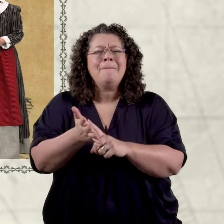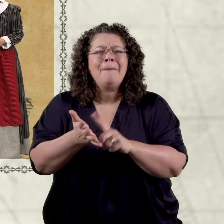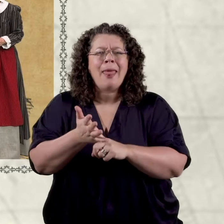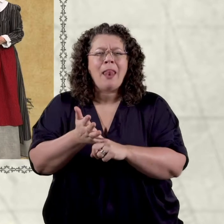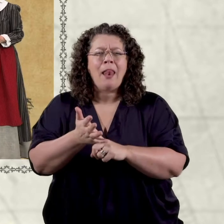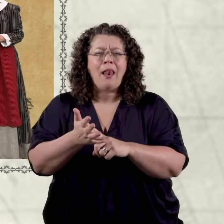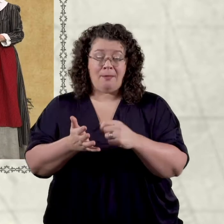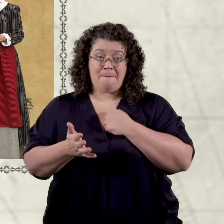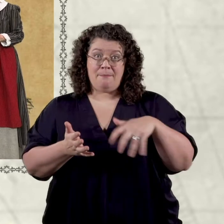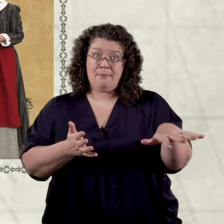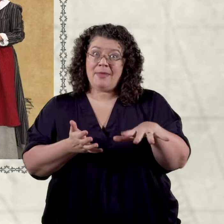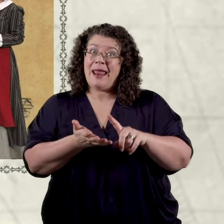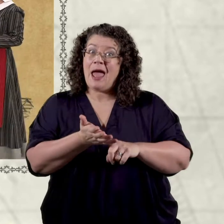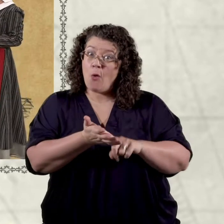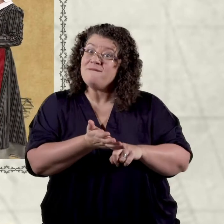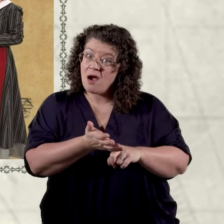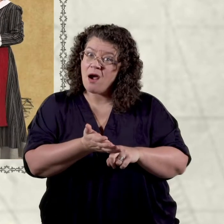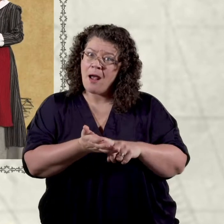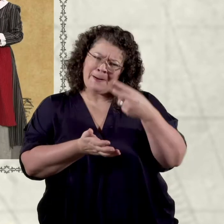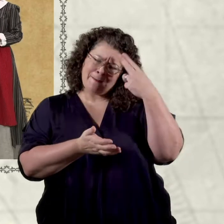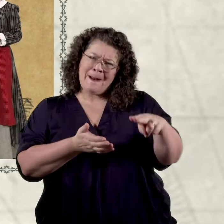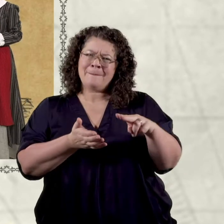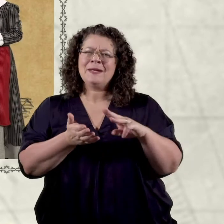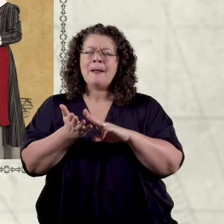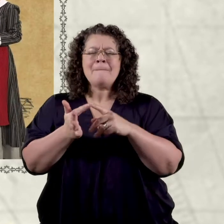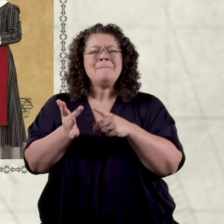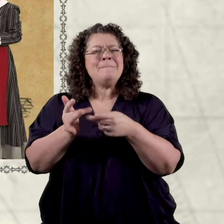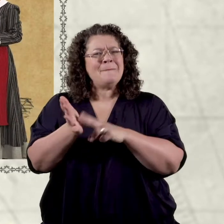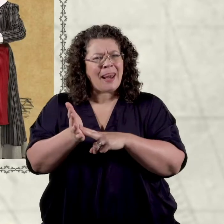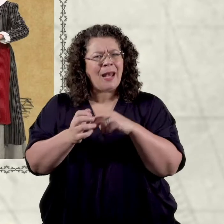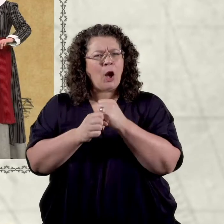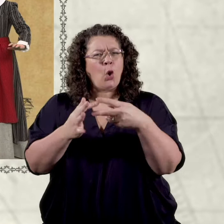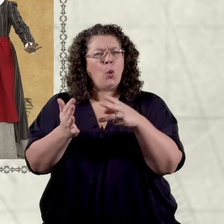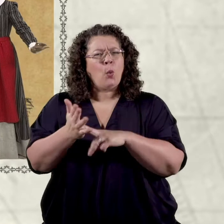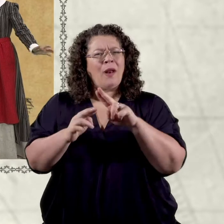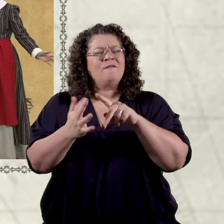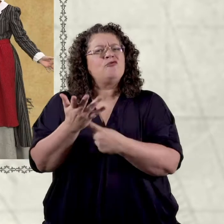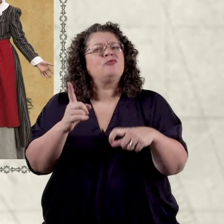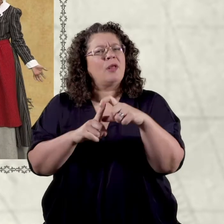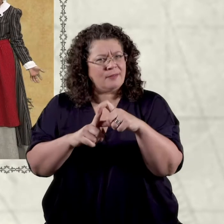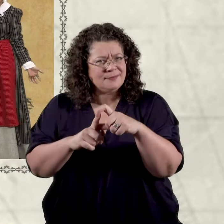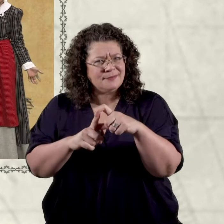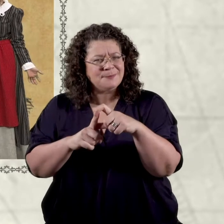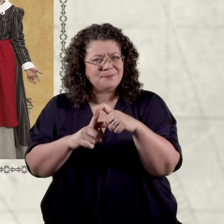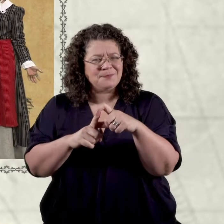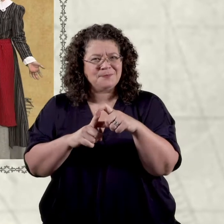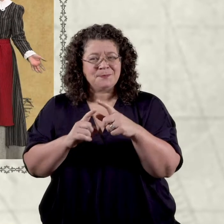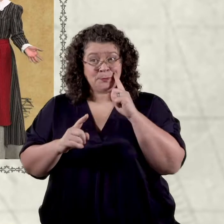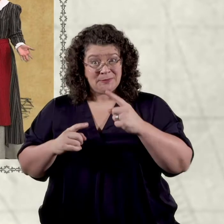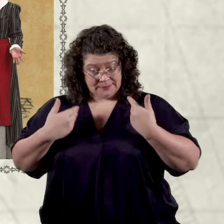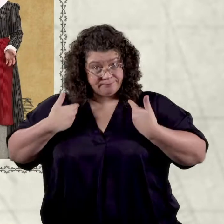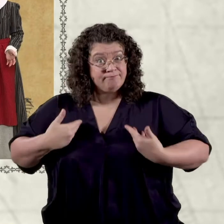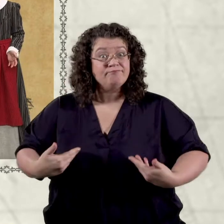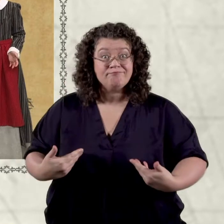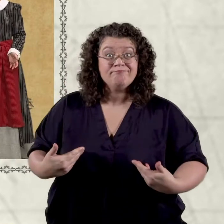my estate in Llanover and named it Melyn Gwenffrwd. Look at this costume. This